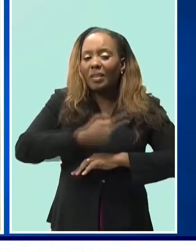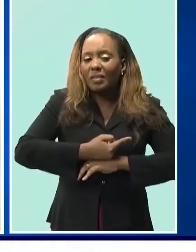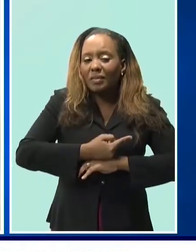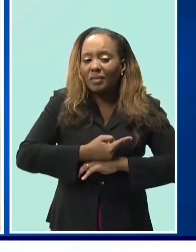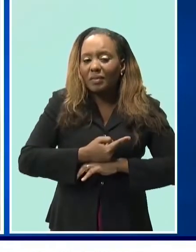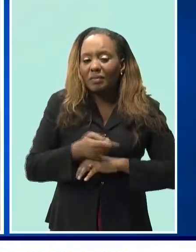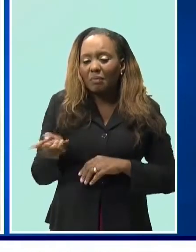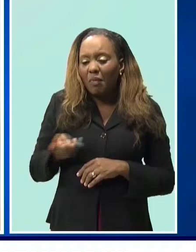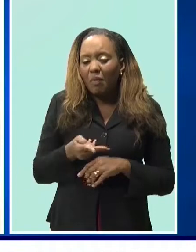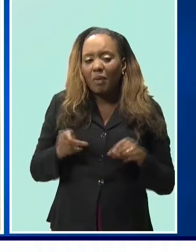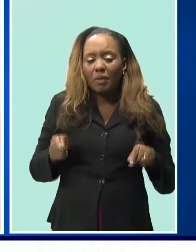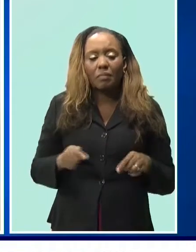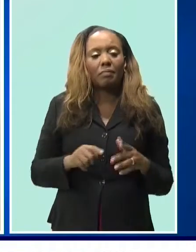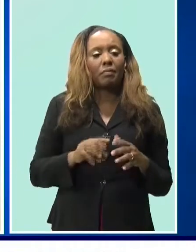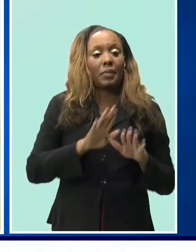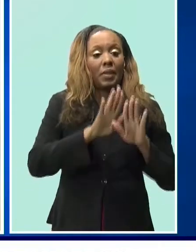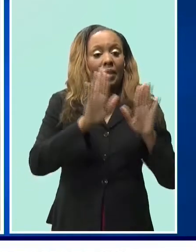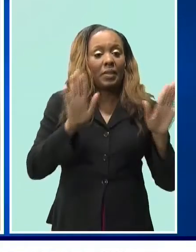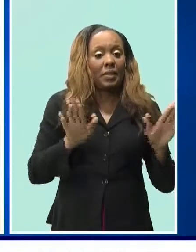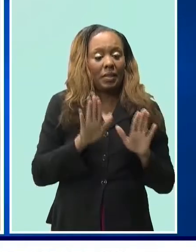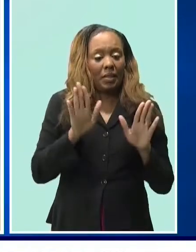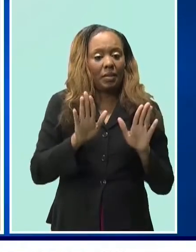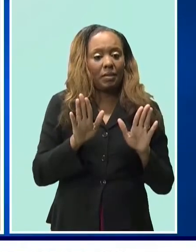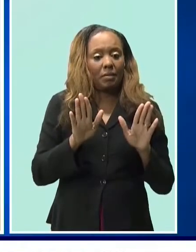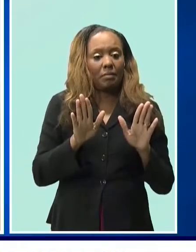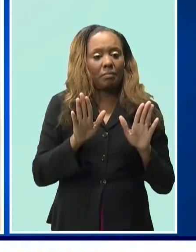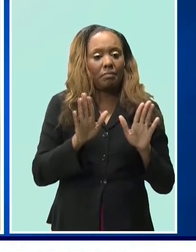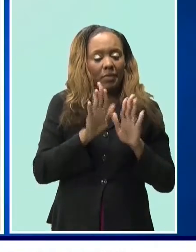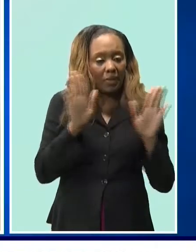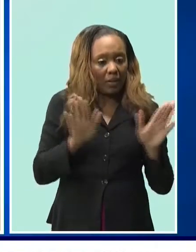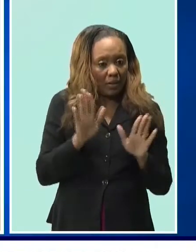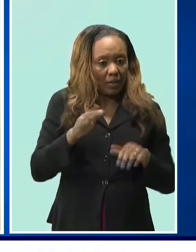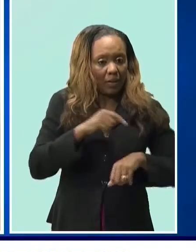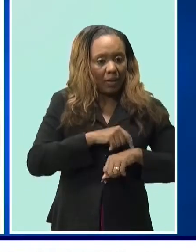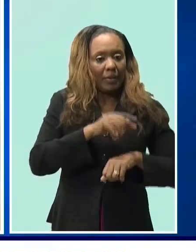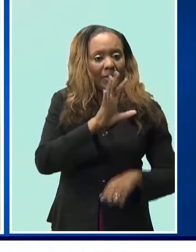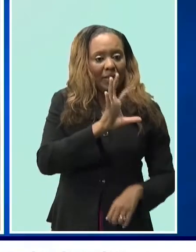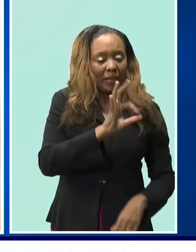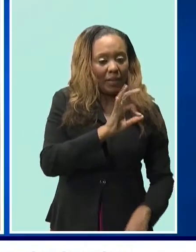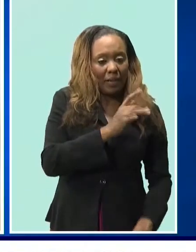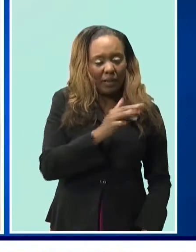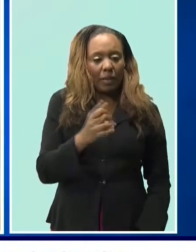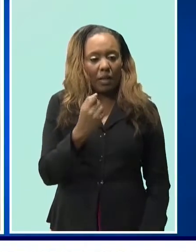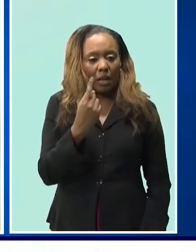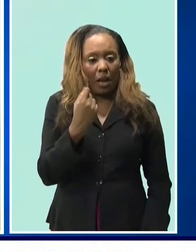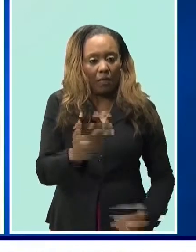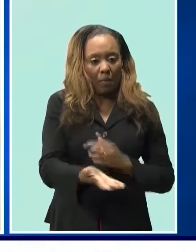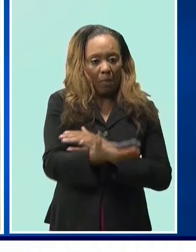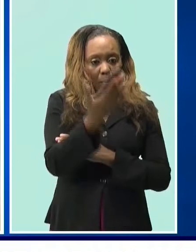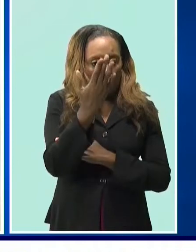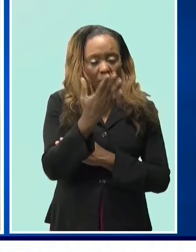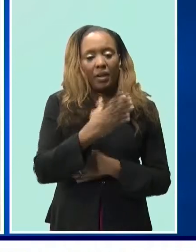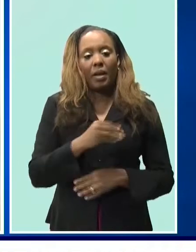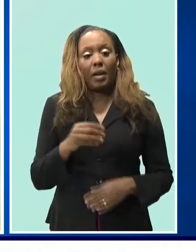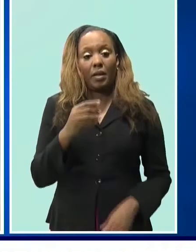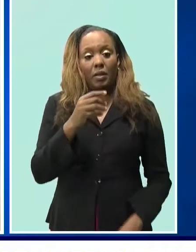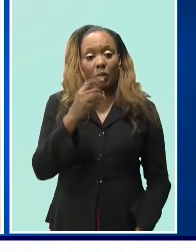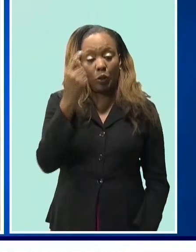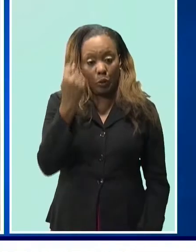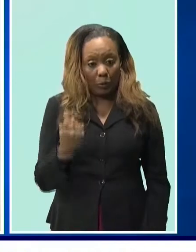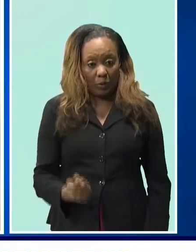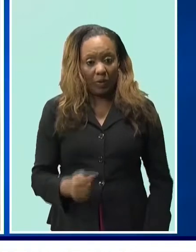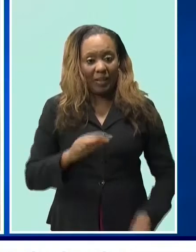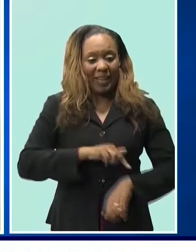vulnerable groups starting Sunday, April 19th, are Sundays between 9 and 11 a.m. and Tuesdays